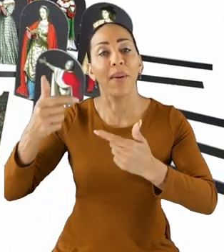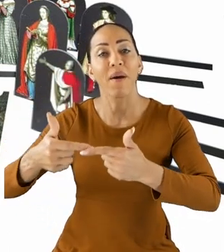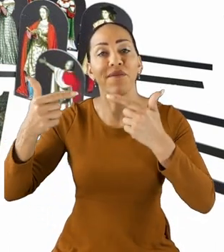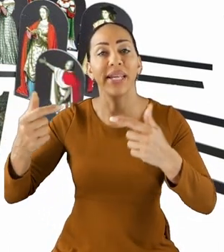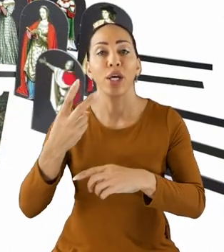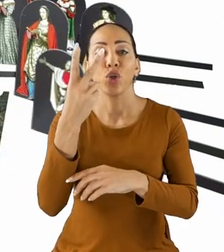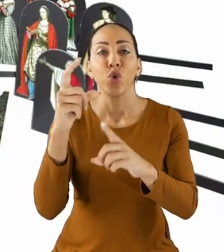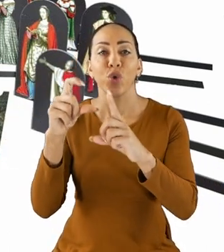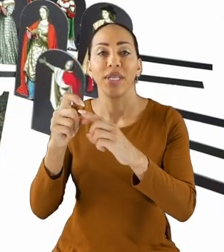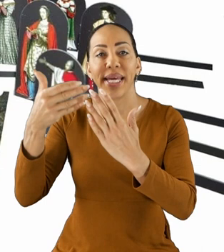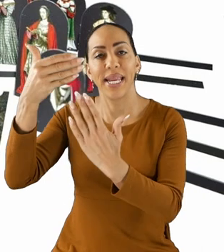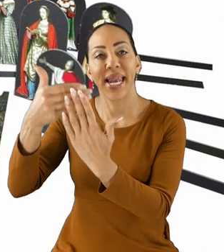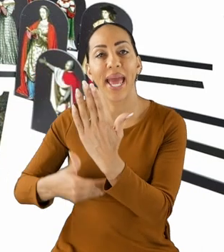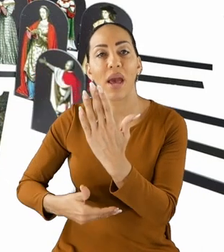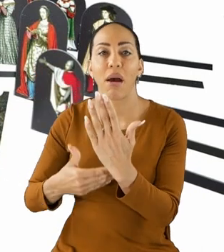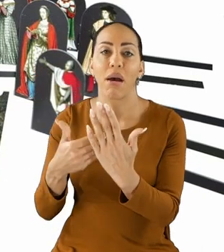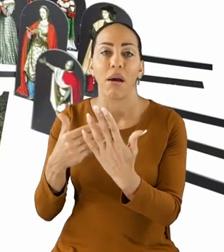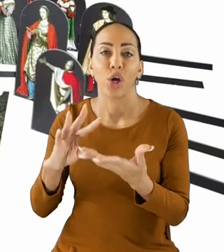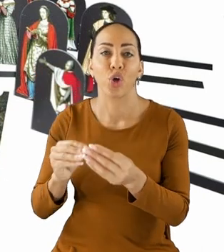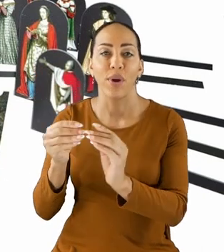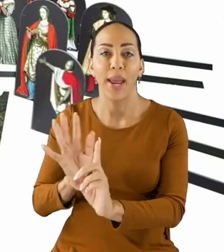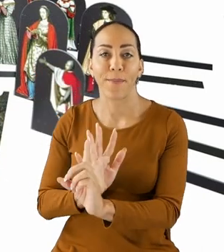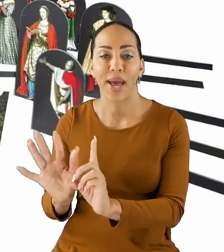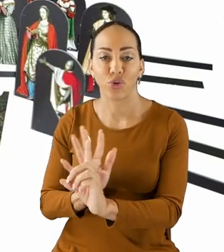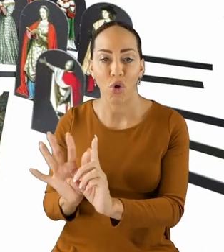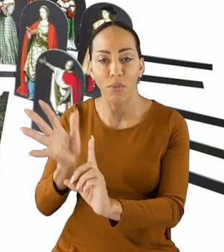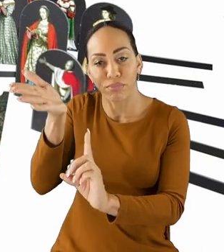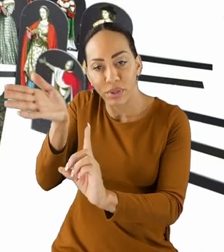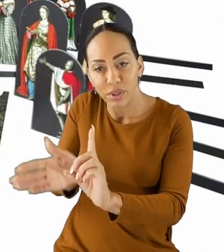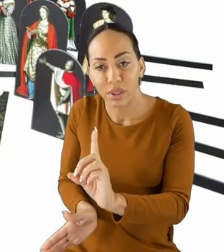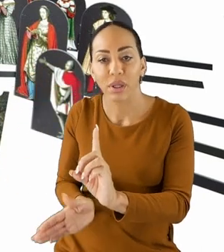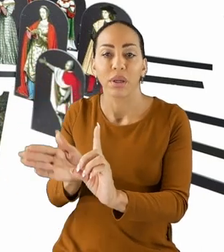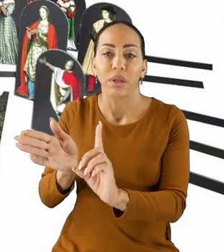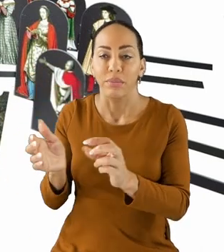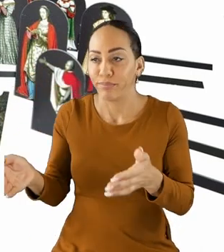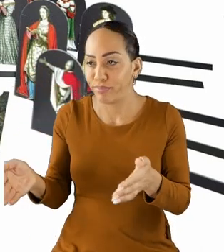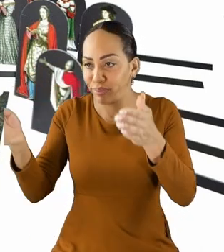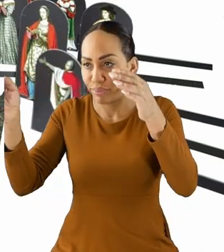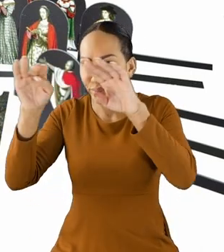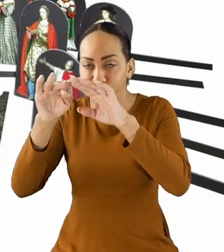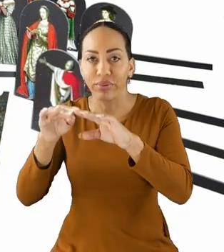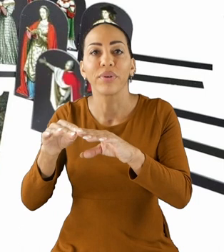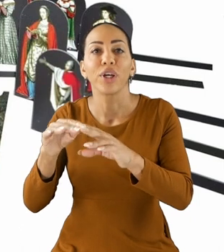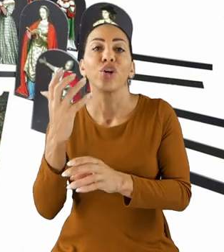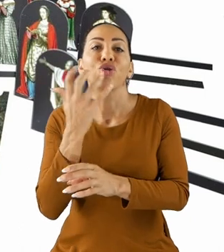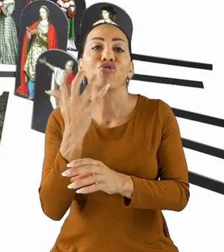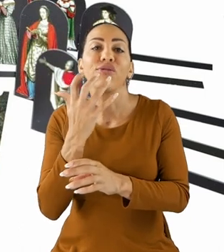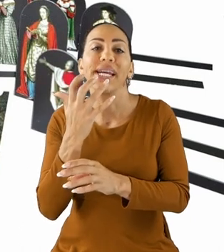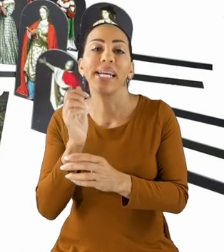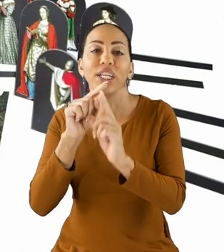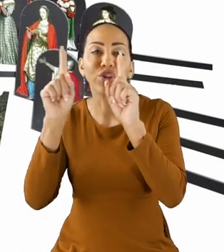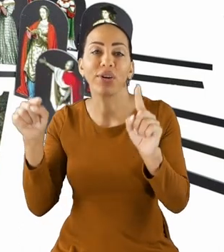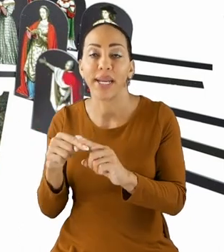layer to create backdrops, wings, foreground objects, props and performers cut out from their green